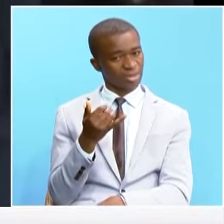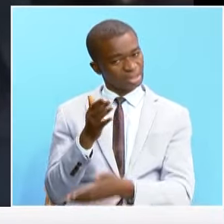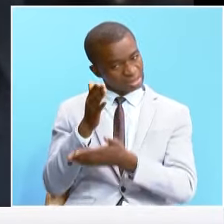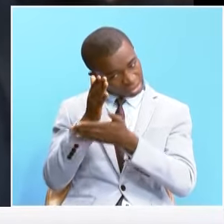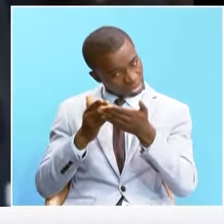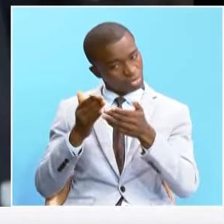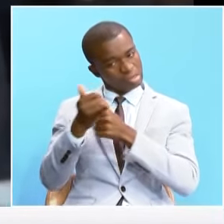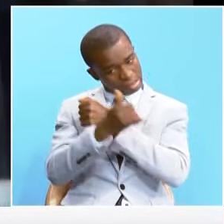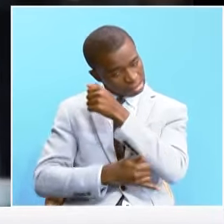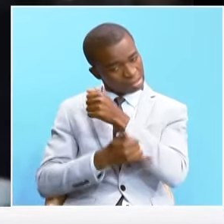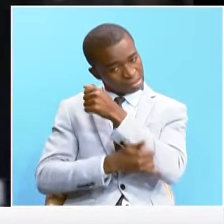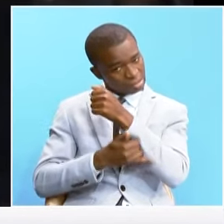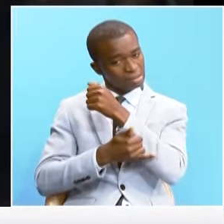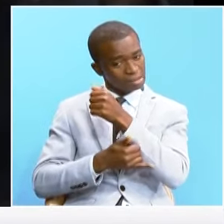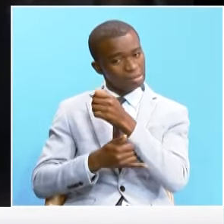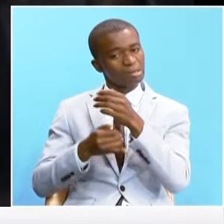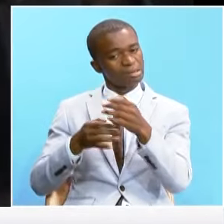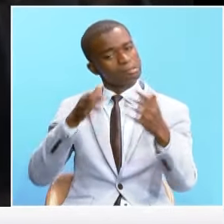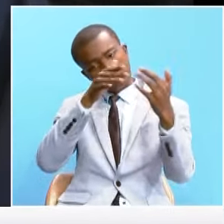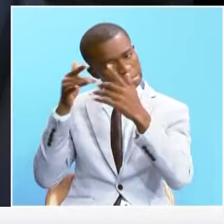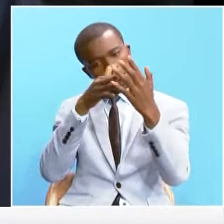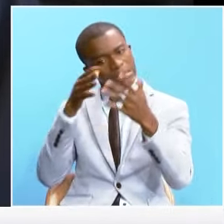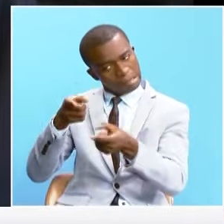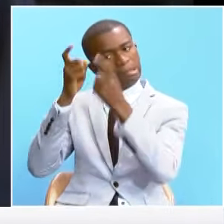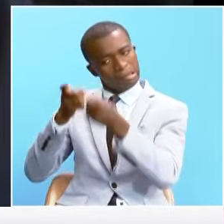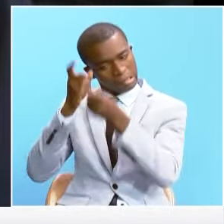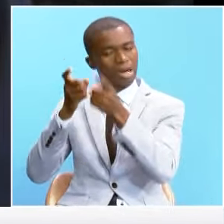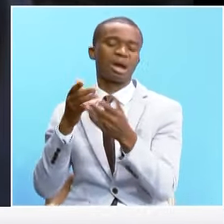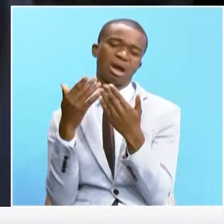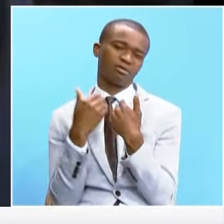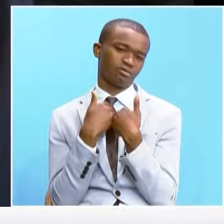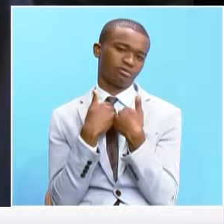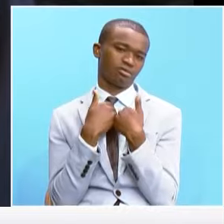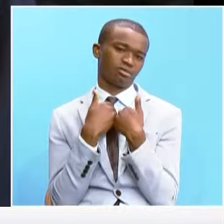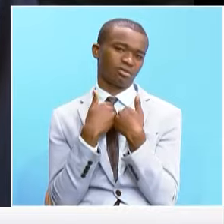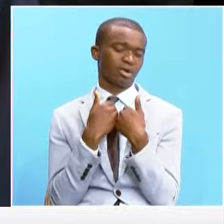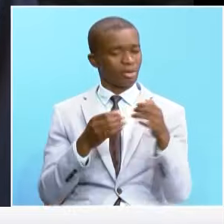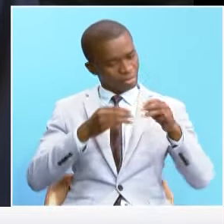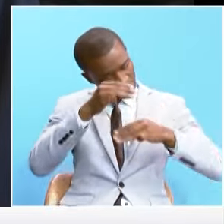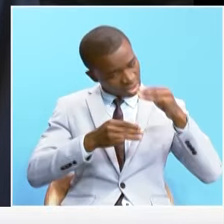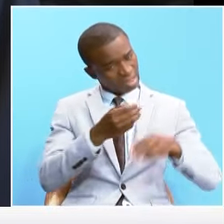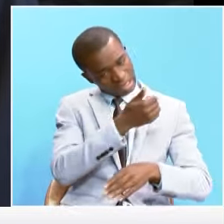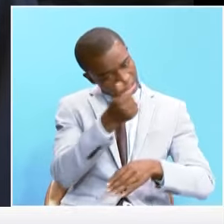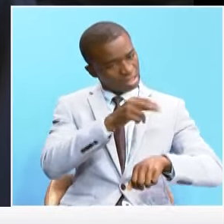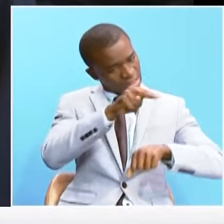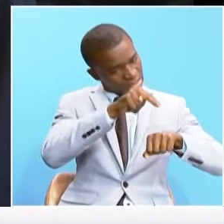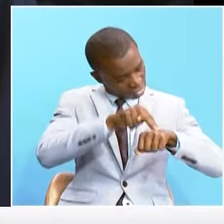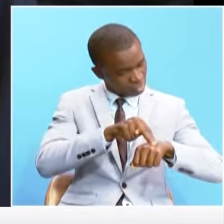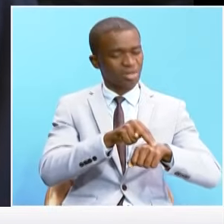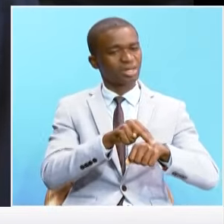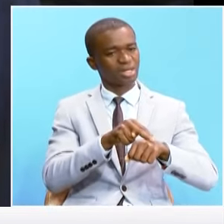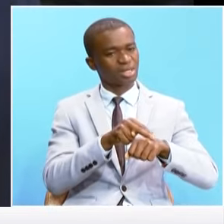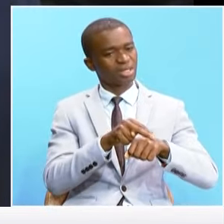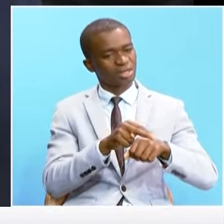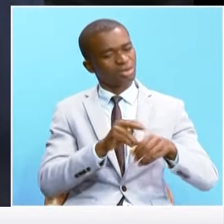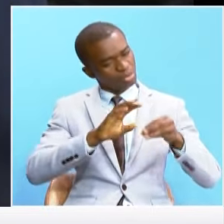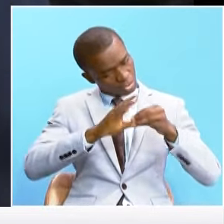activities in some countries in the region, which have the potential to spread to other nations if not properly